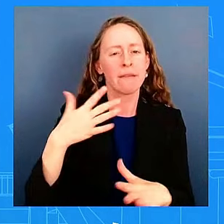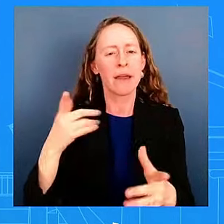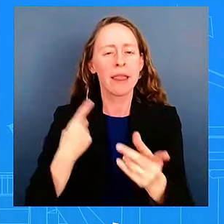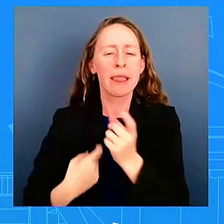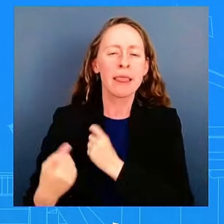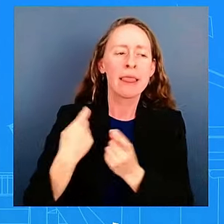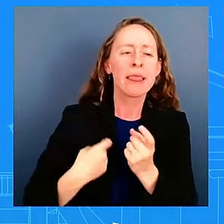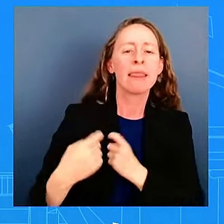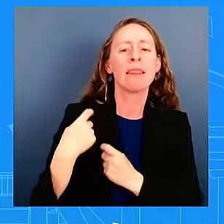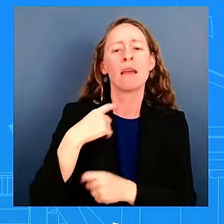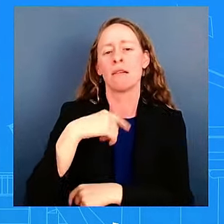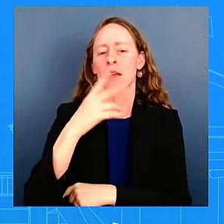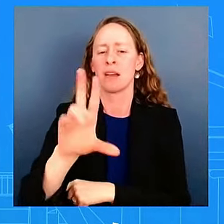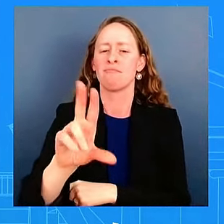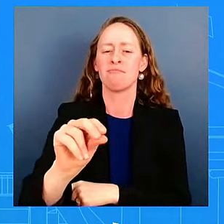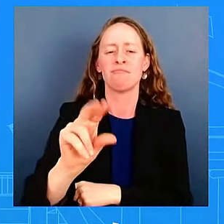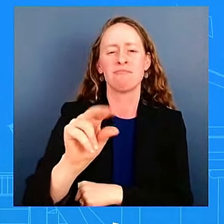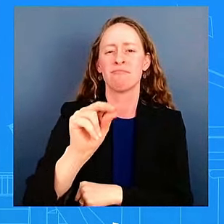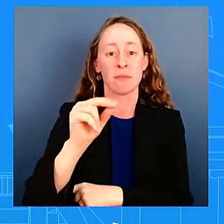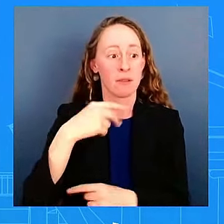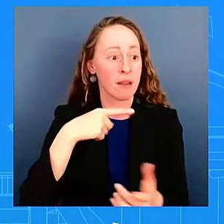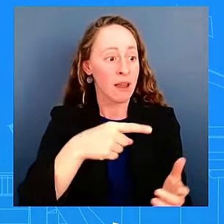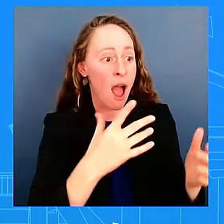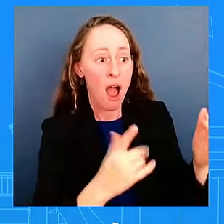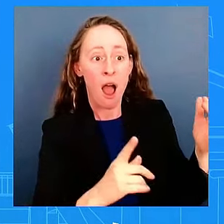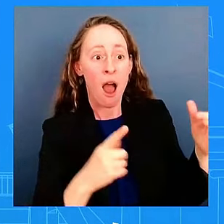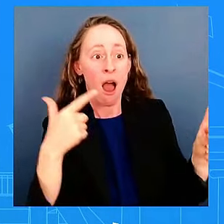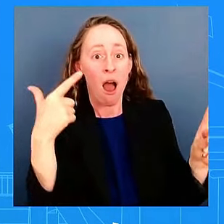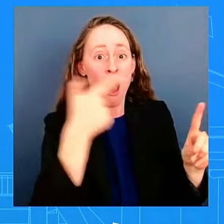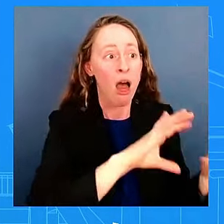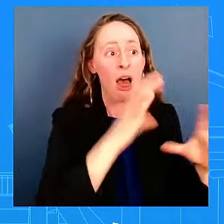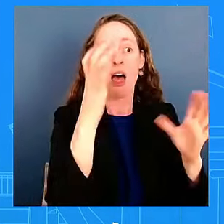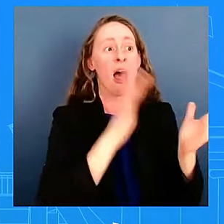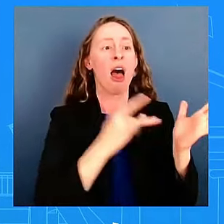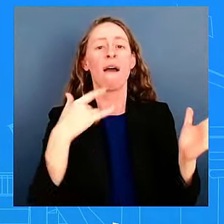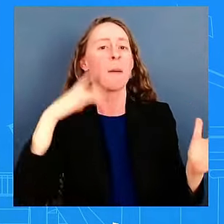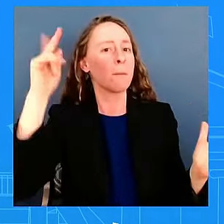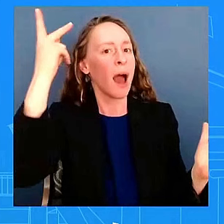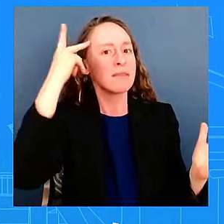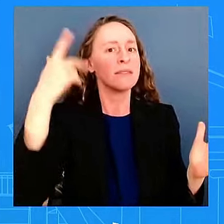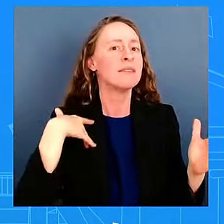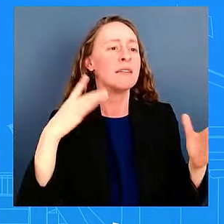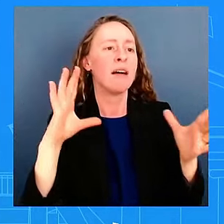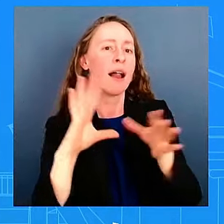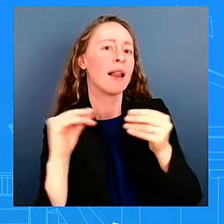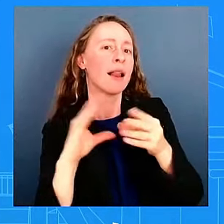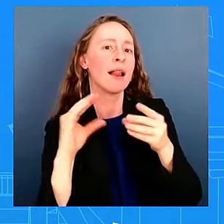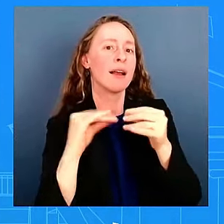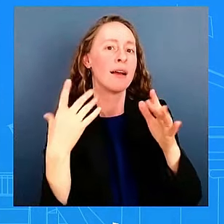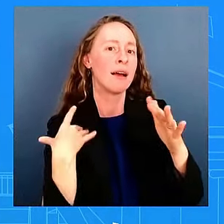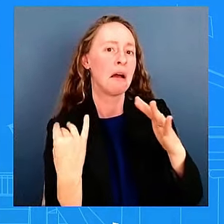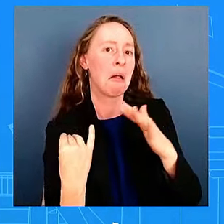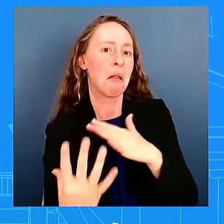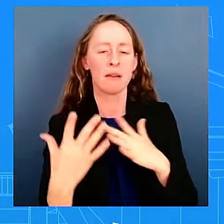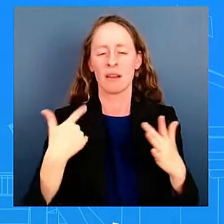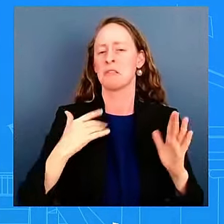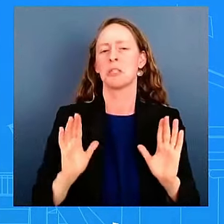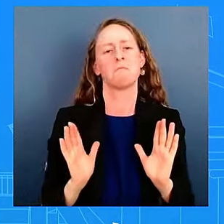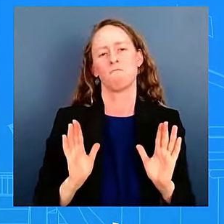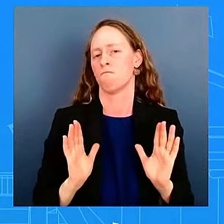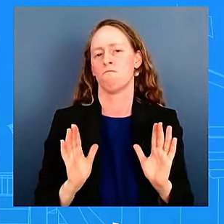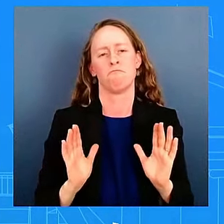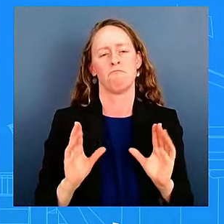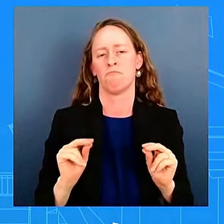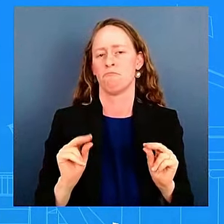moment. It is wrong to politicize this moment. We have been, you know, very clear on how